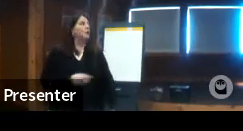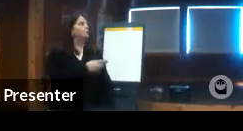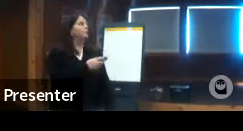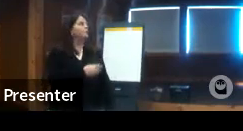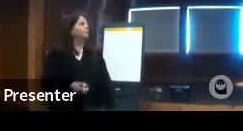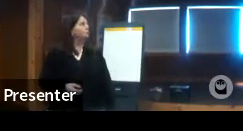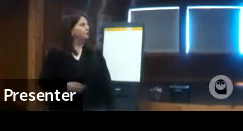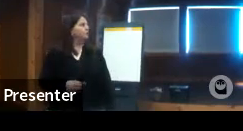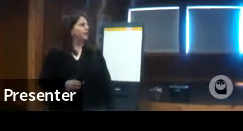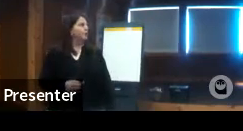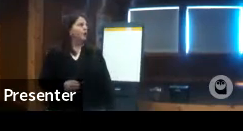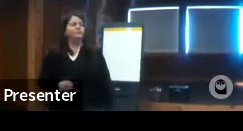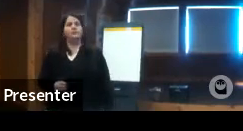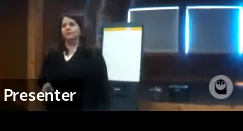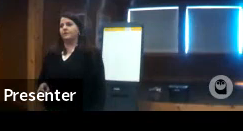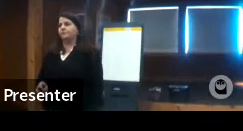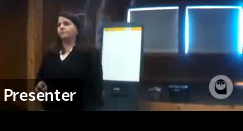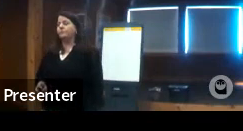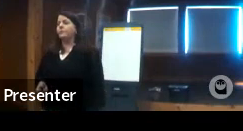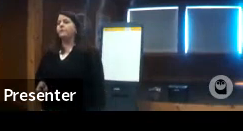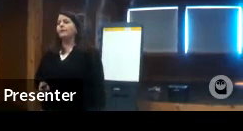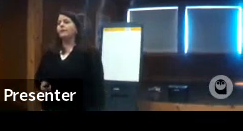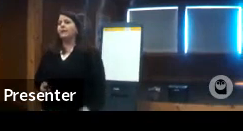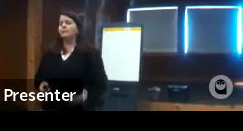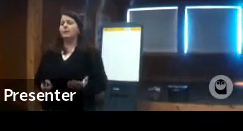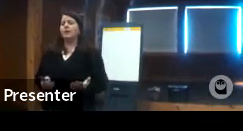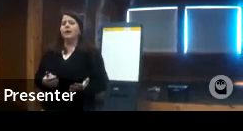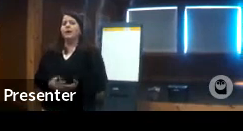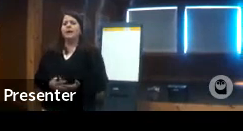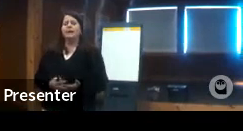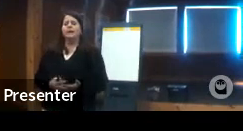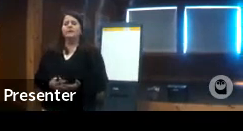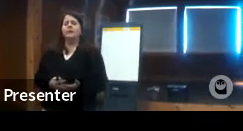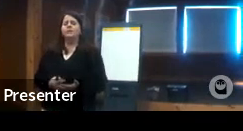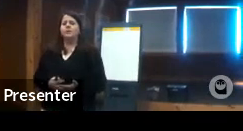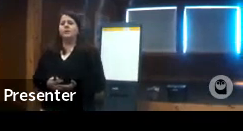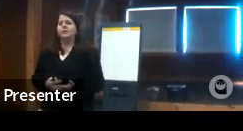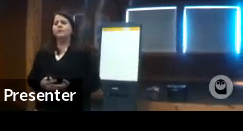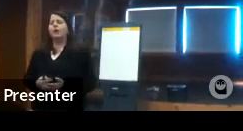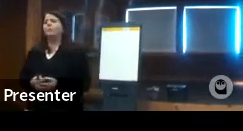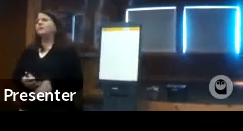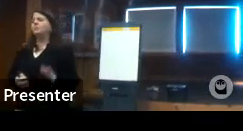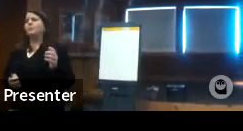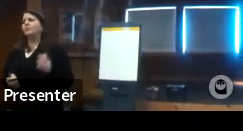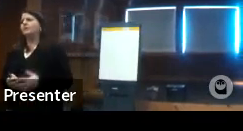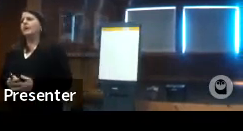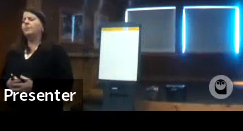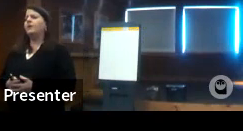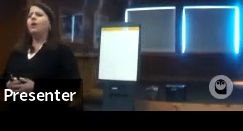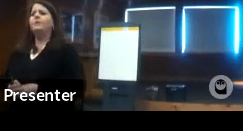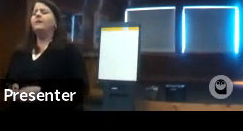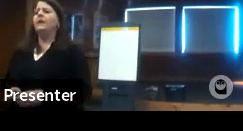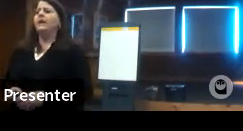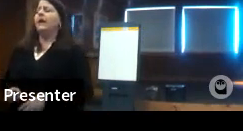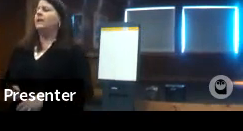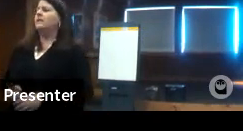keep in mind other people. So for example, officers, they can be an expert. I had an attorney call me, it's been a couple of years now,